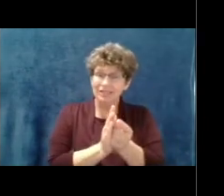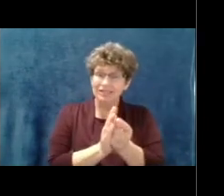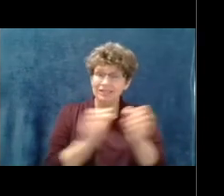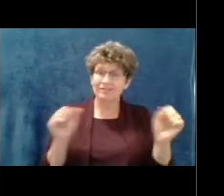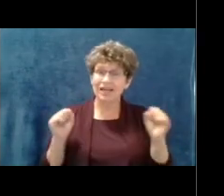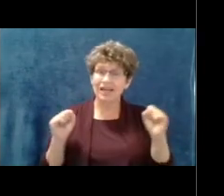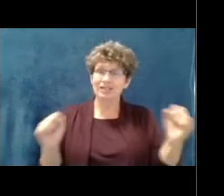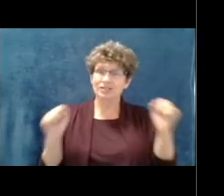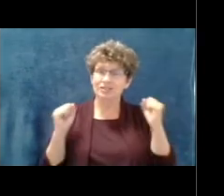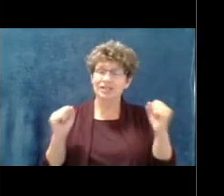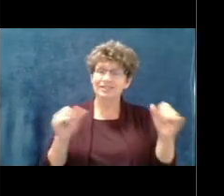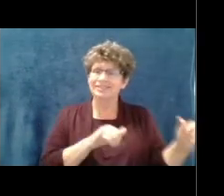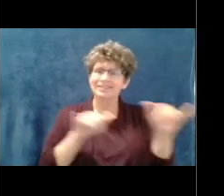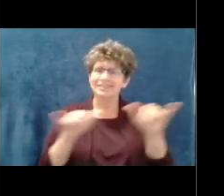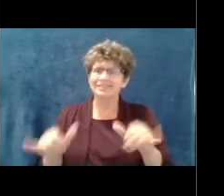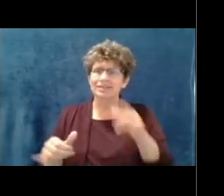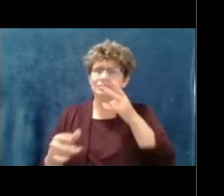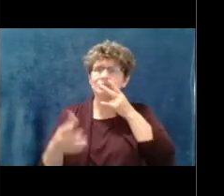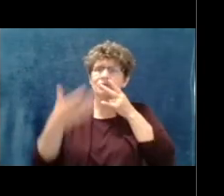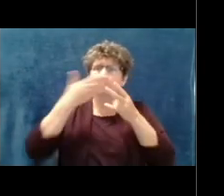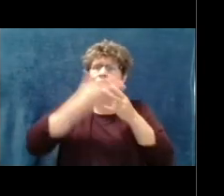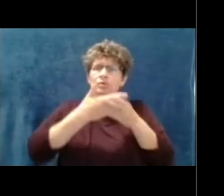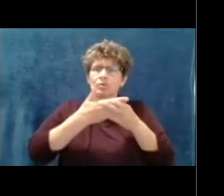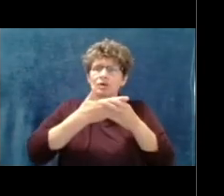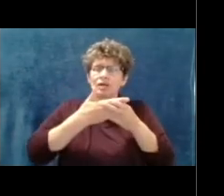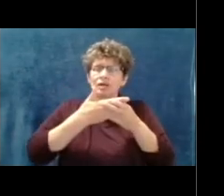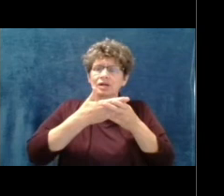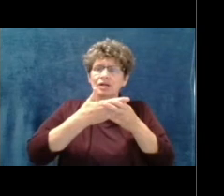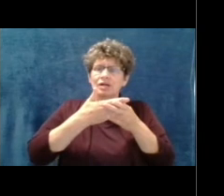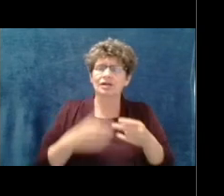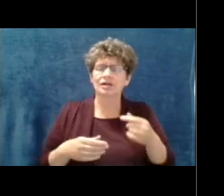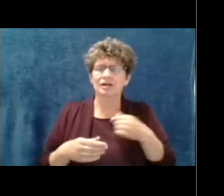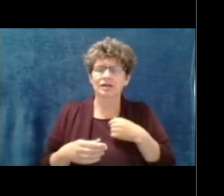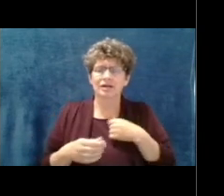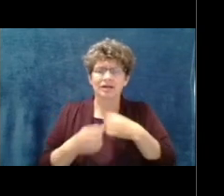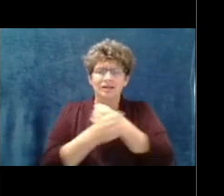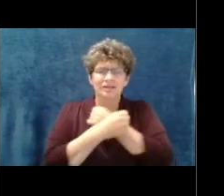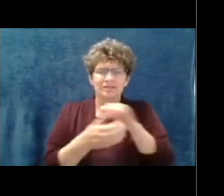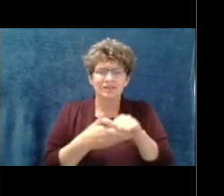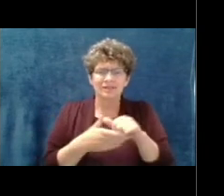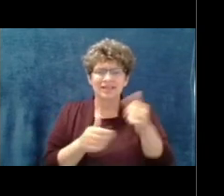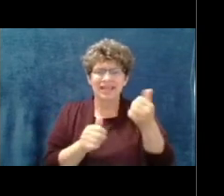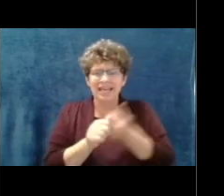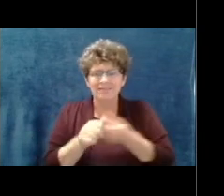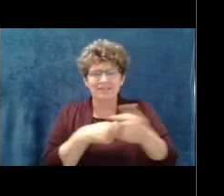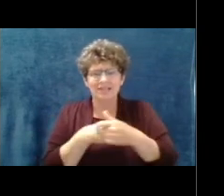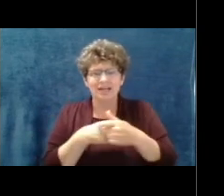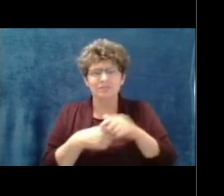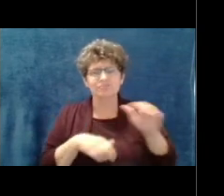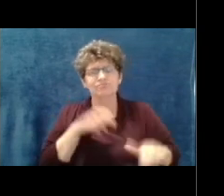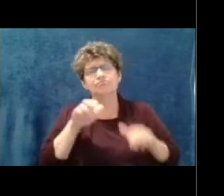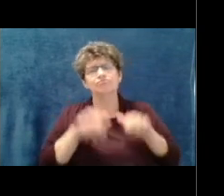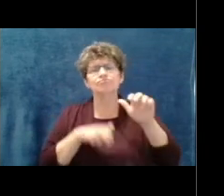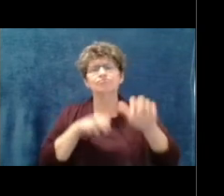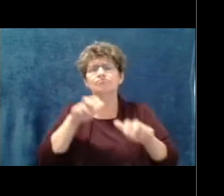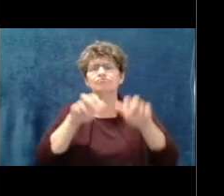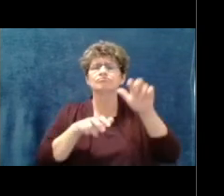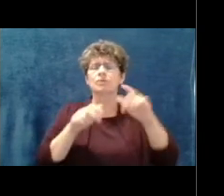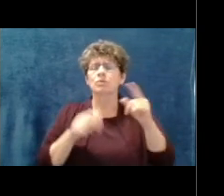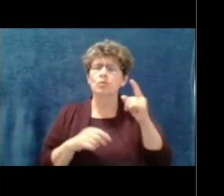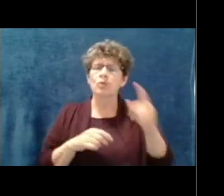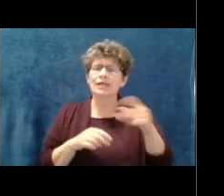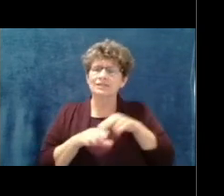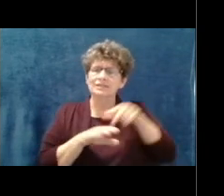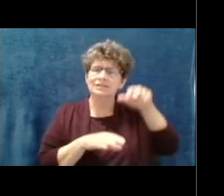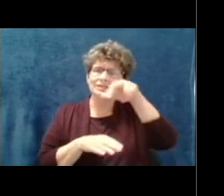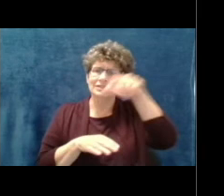bit of exercise. I love this example. Every daily flight of stairs that you climb is equivalent to increasing your